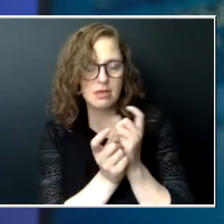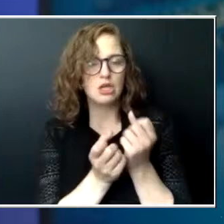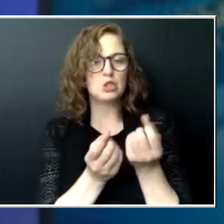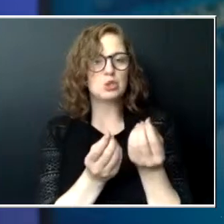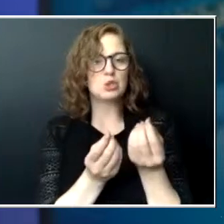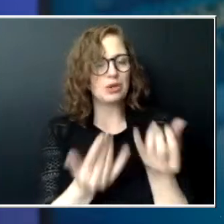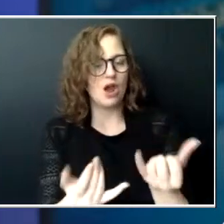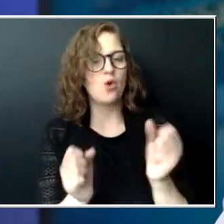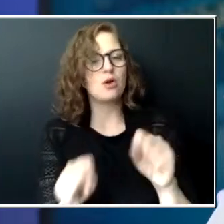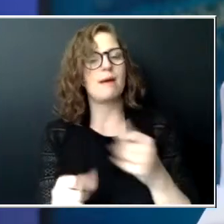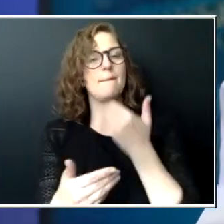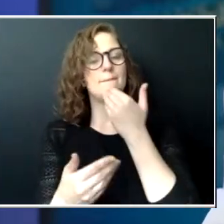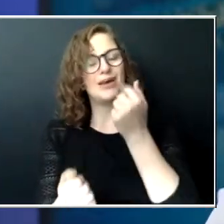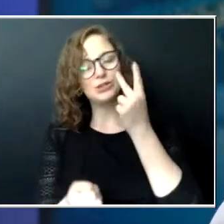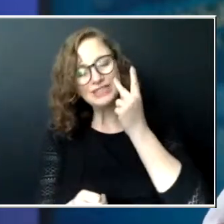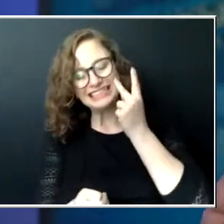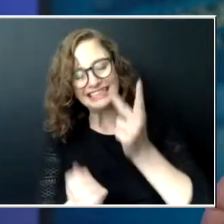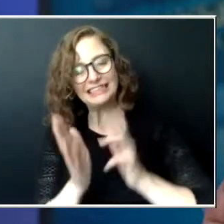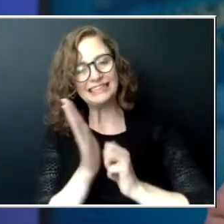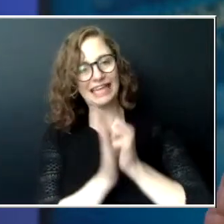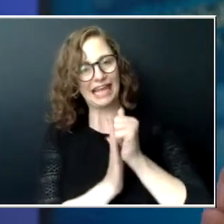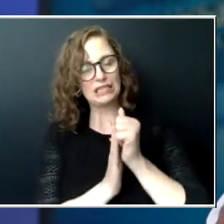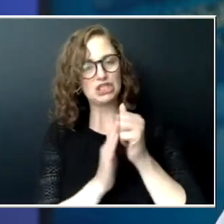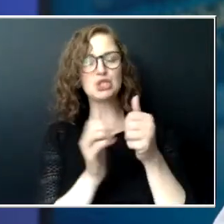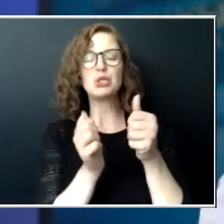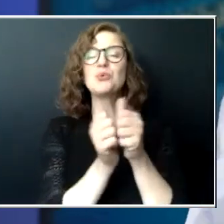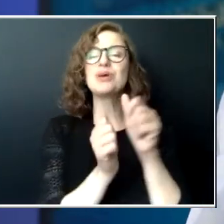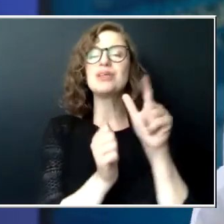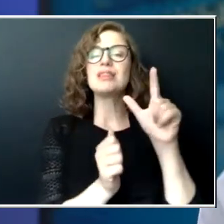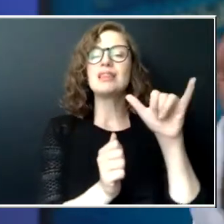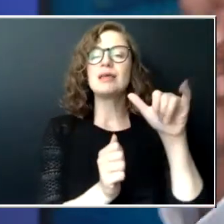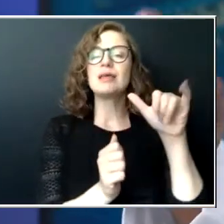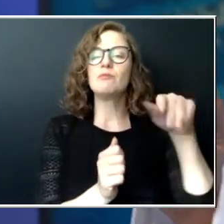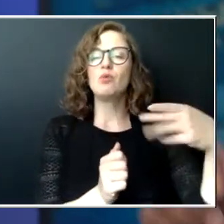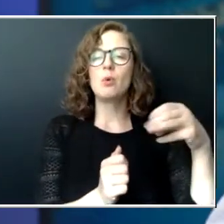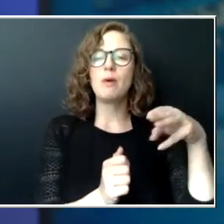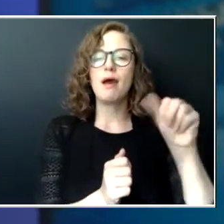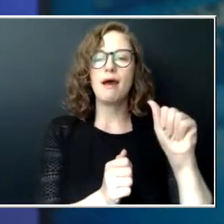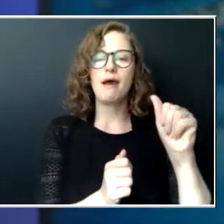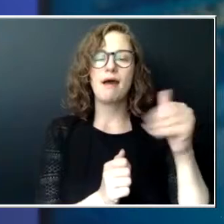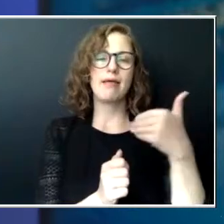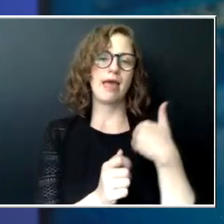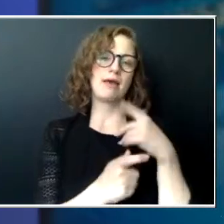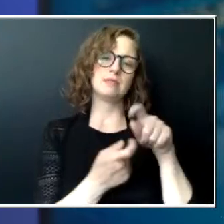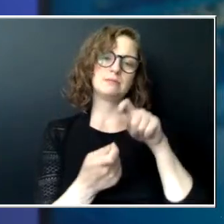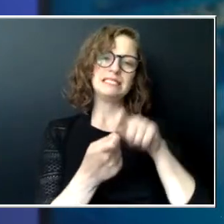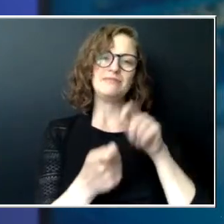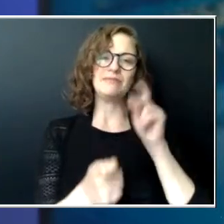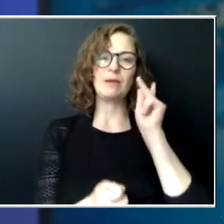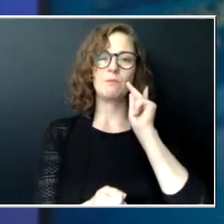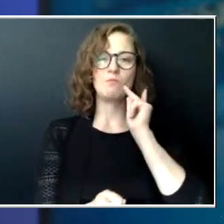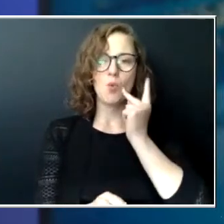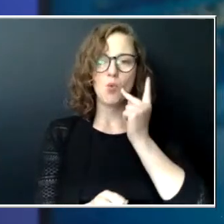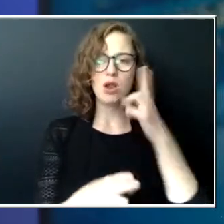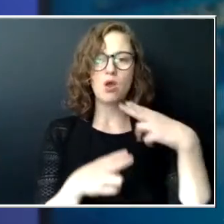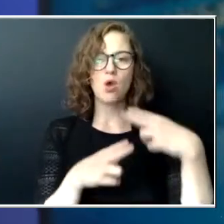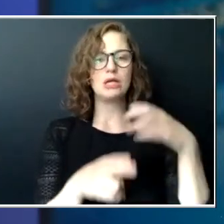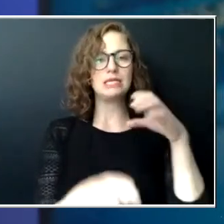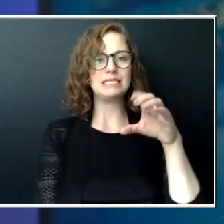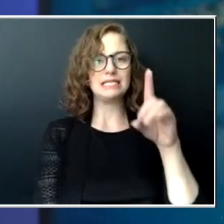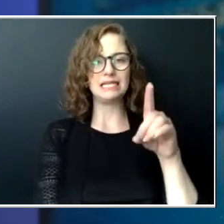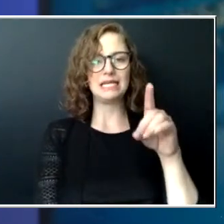in lymphomas, there's a certain protein on all the lymphoma cells. It's called CD19. So now